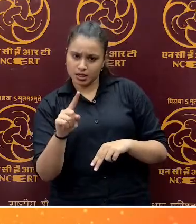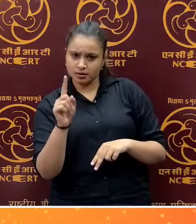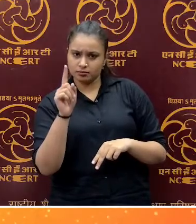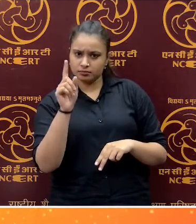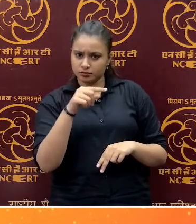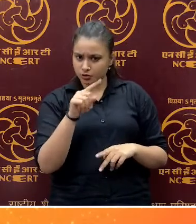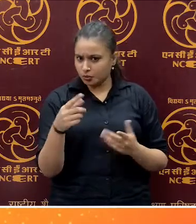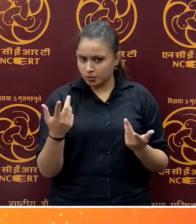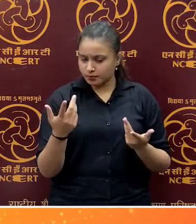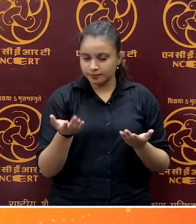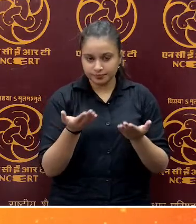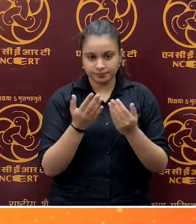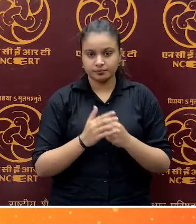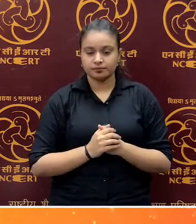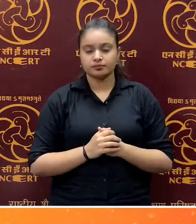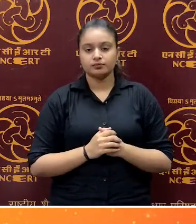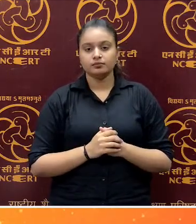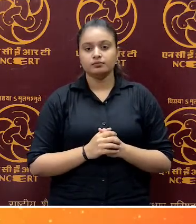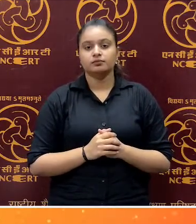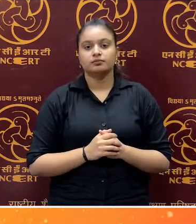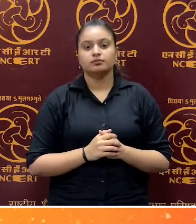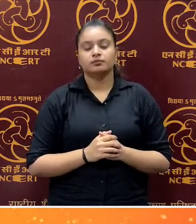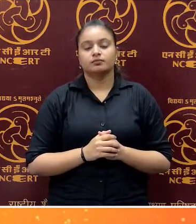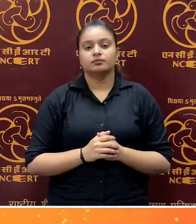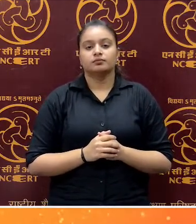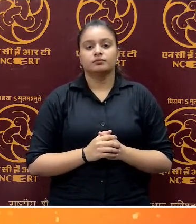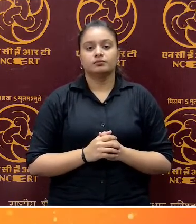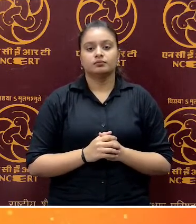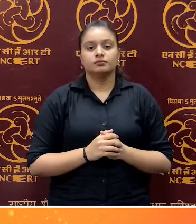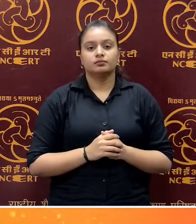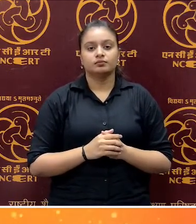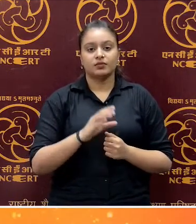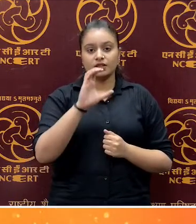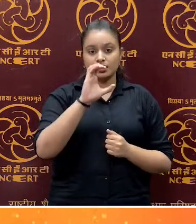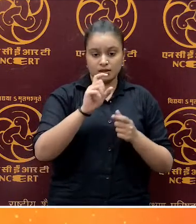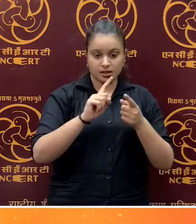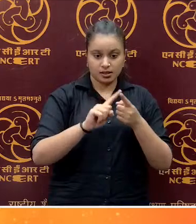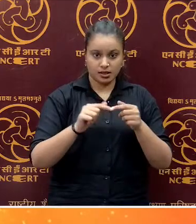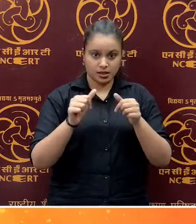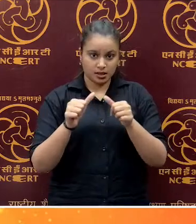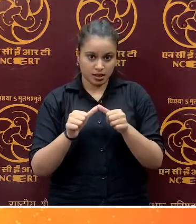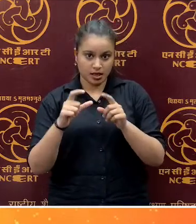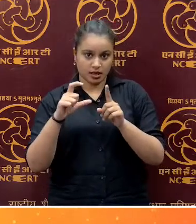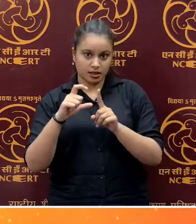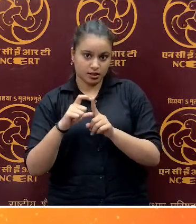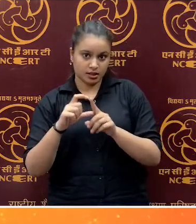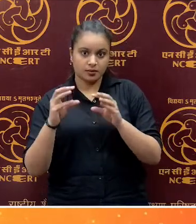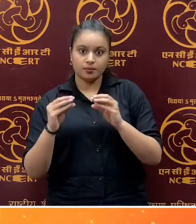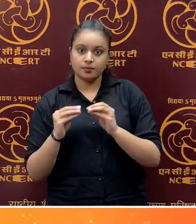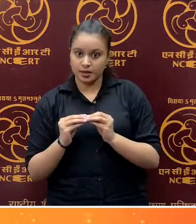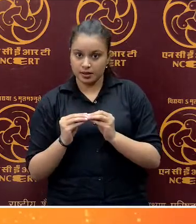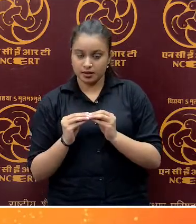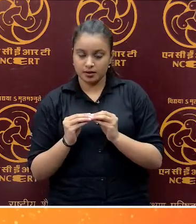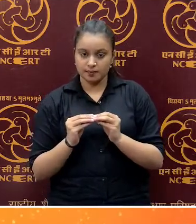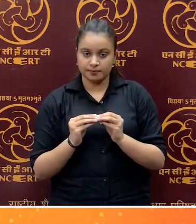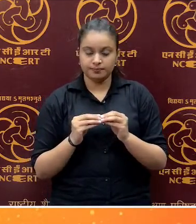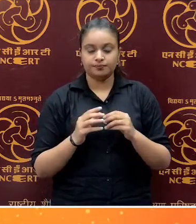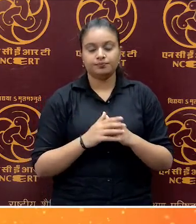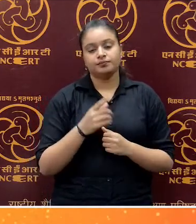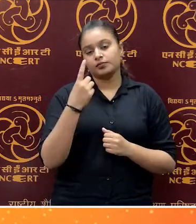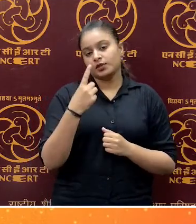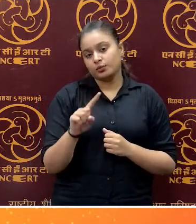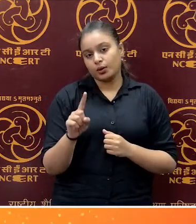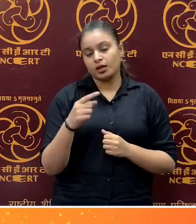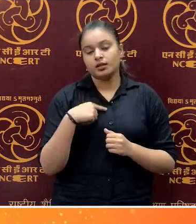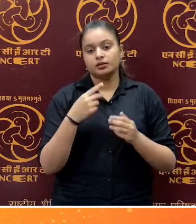it together. Yes. And this is the sequence C, E, A and D, B. So that's right.